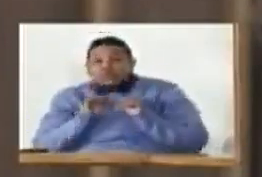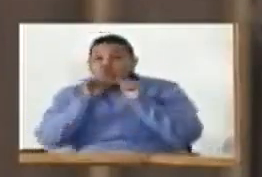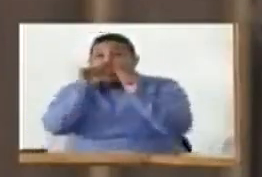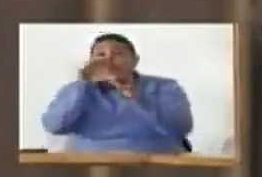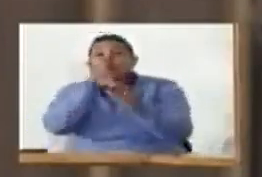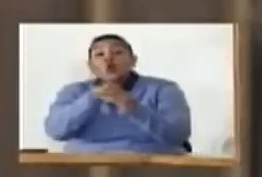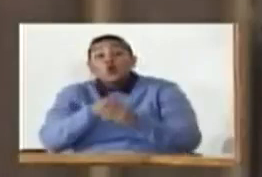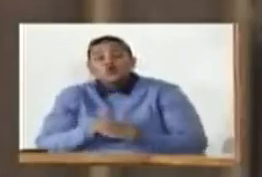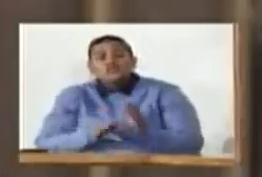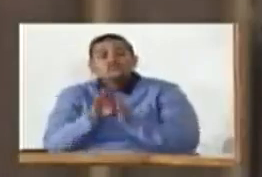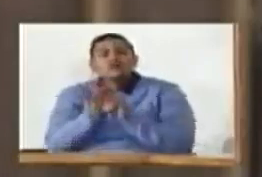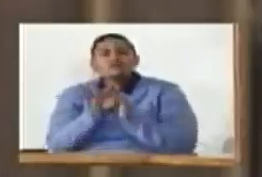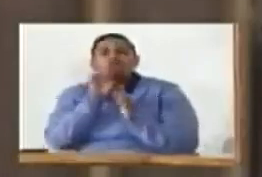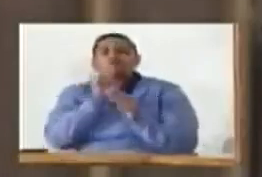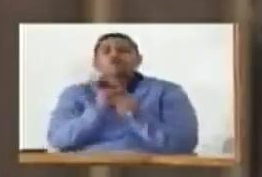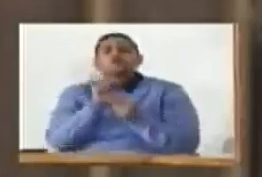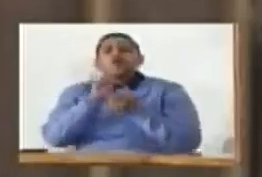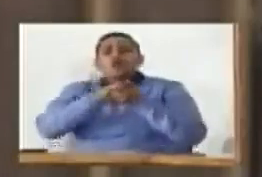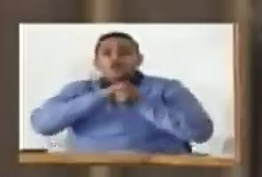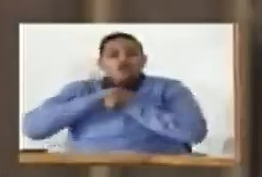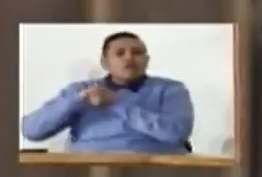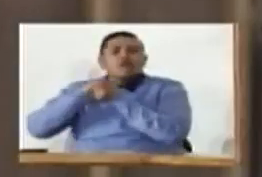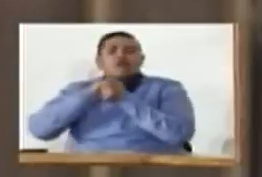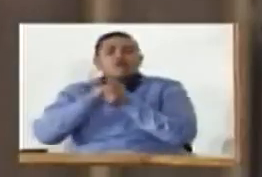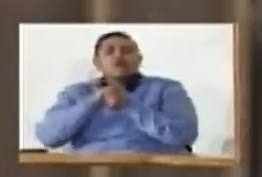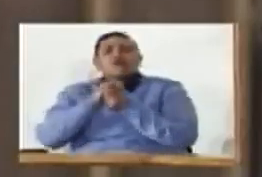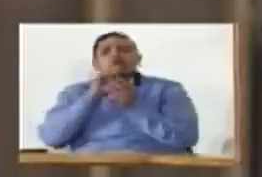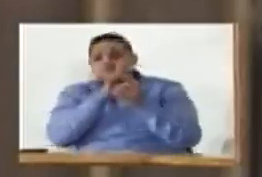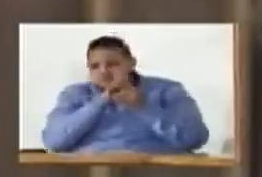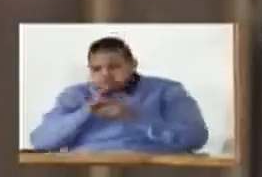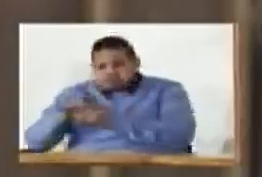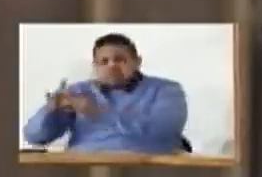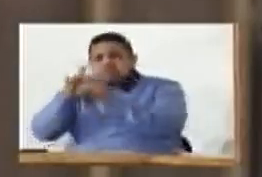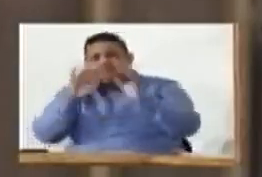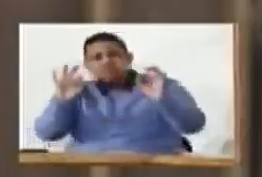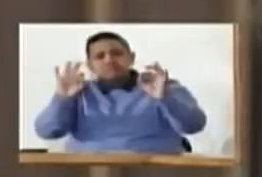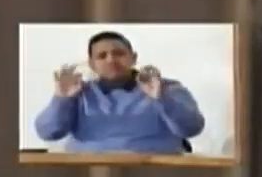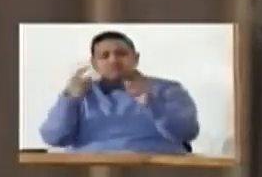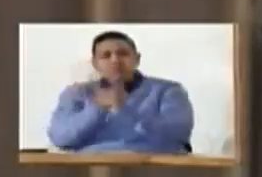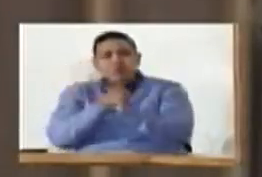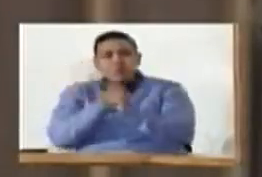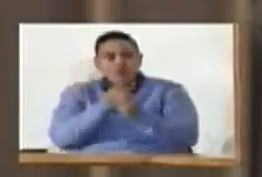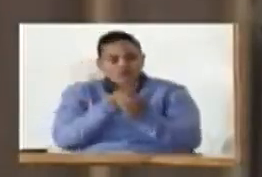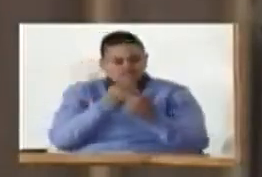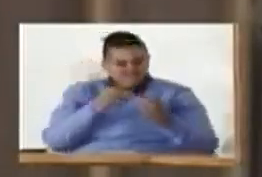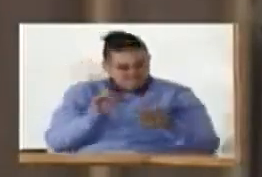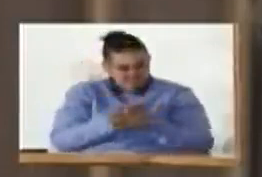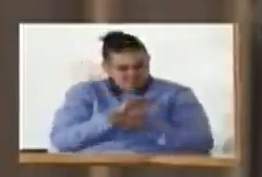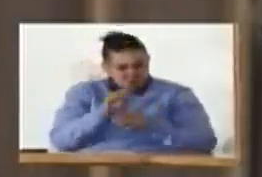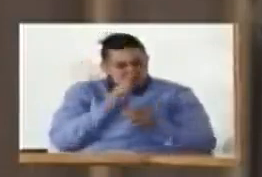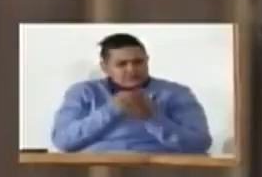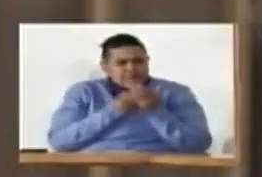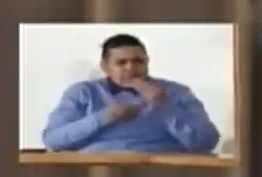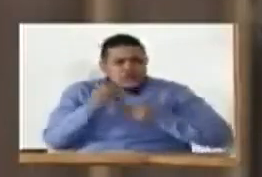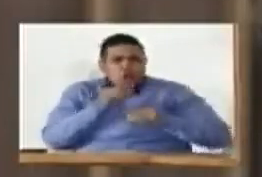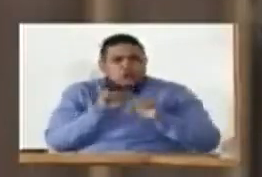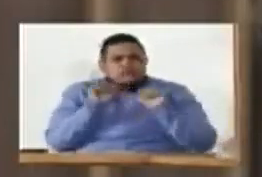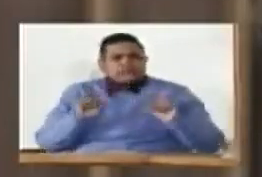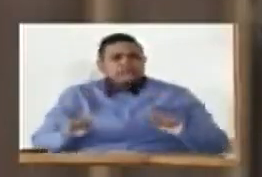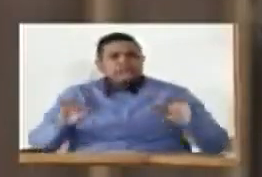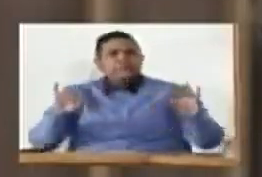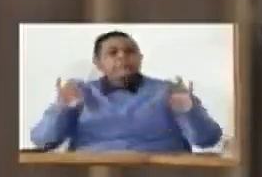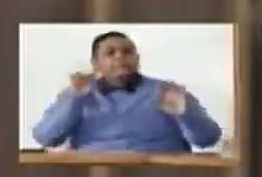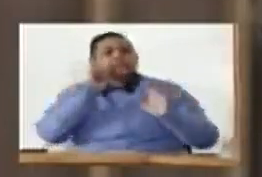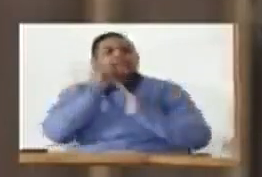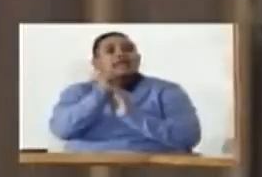ensure interconnectivity and properly functioning ecosystems. This guides the work done